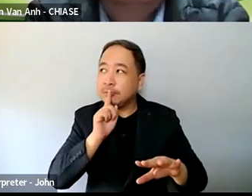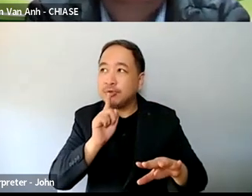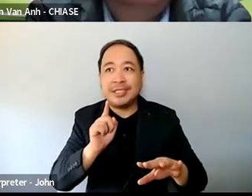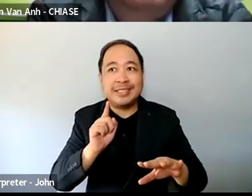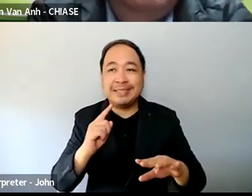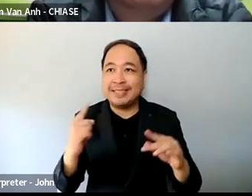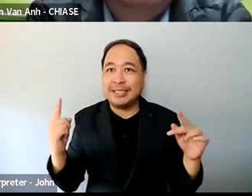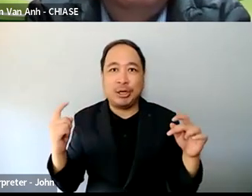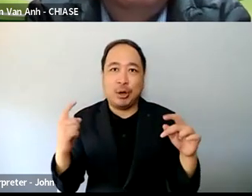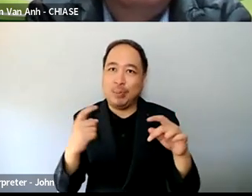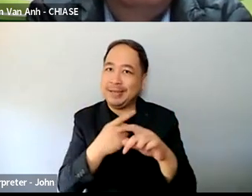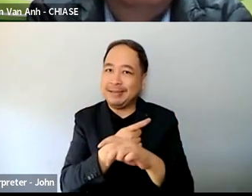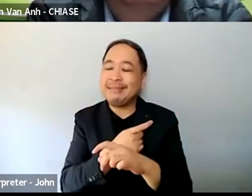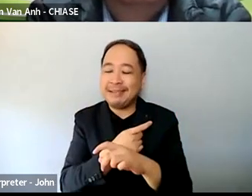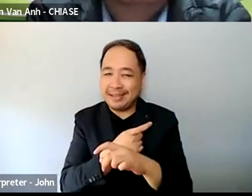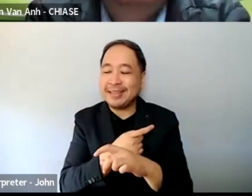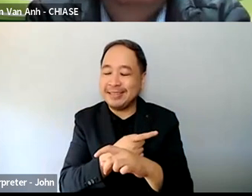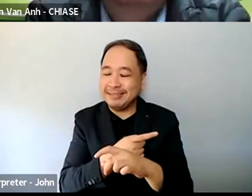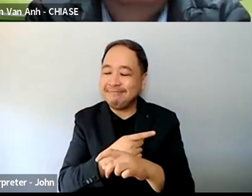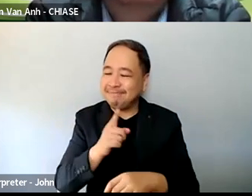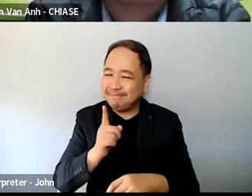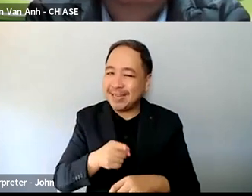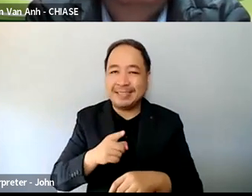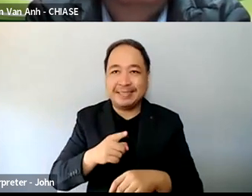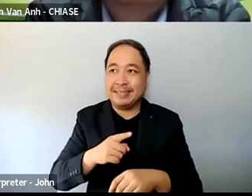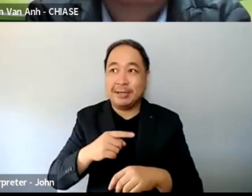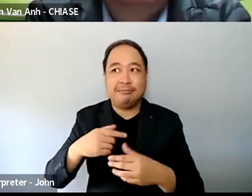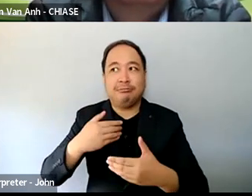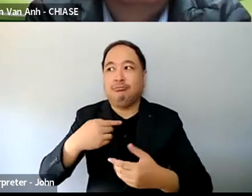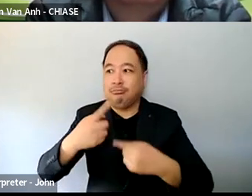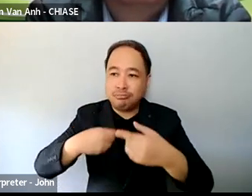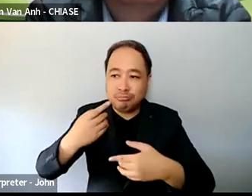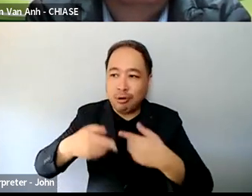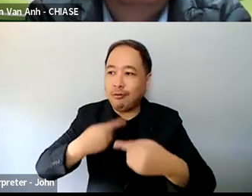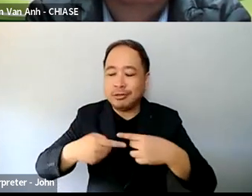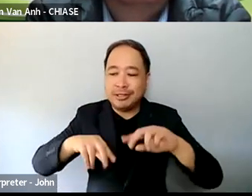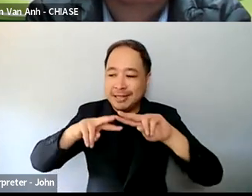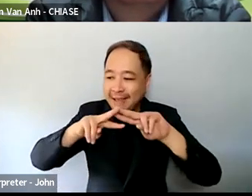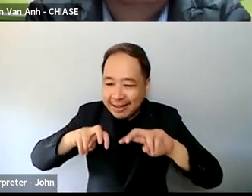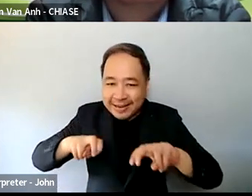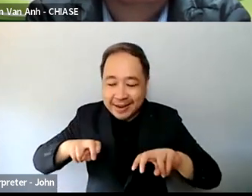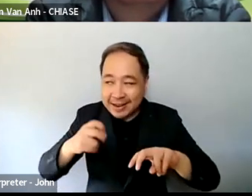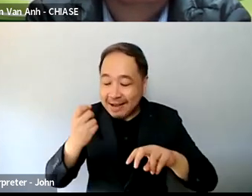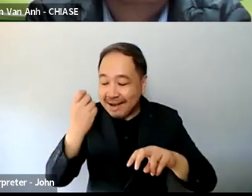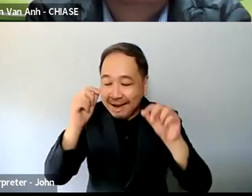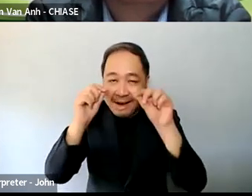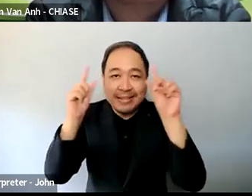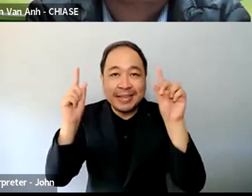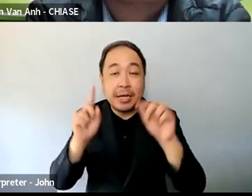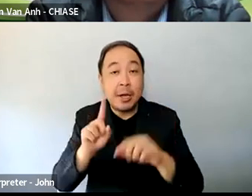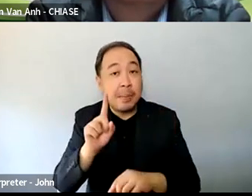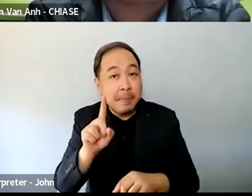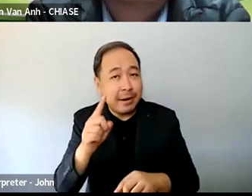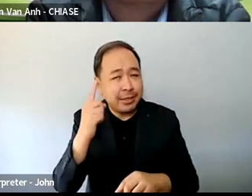navigate, no. But I think from what I shared earlier, there is really a potential to seize and utilize all